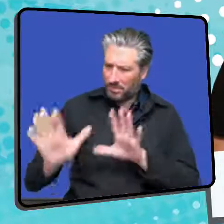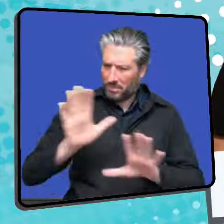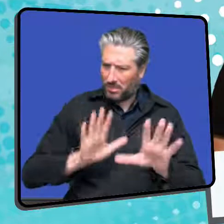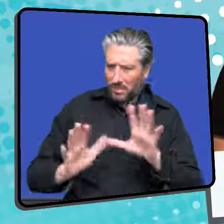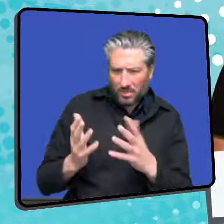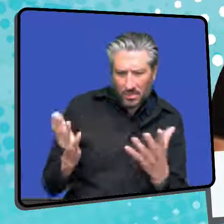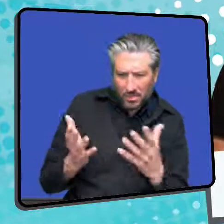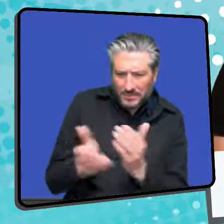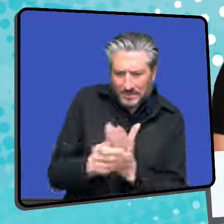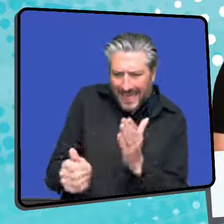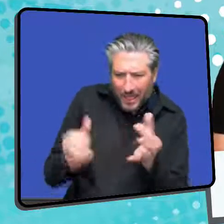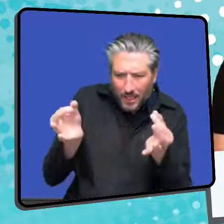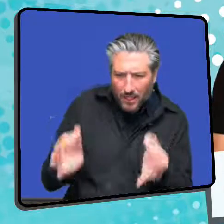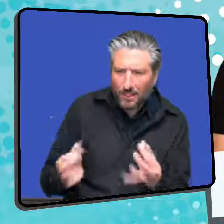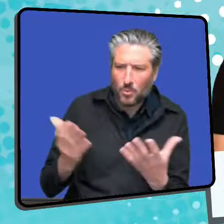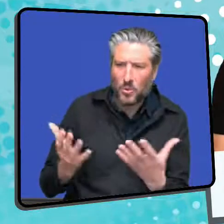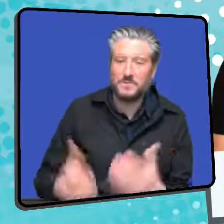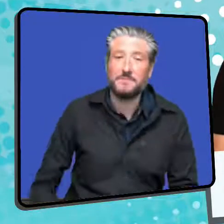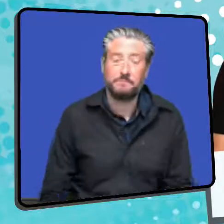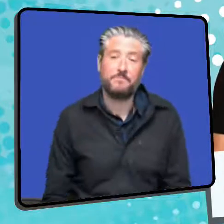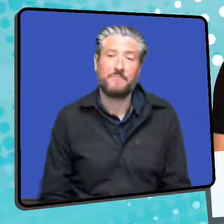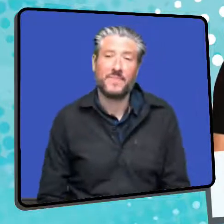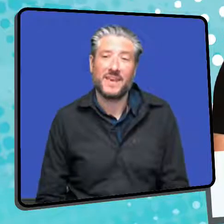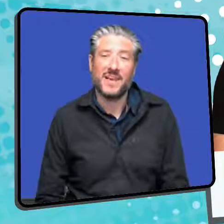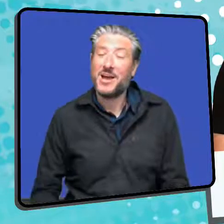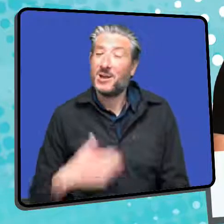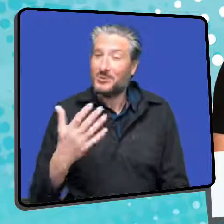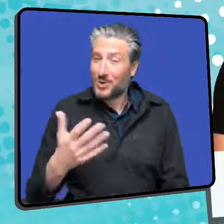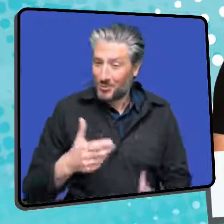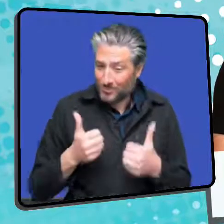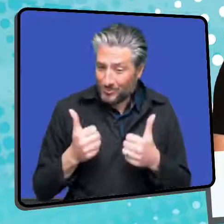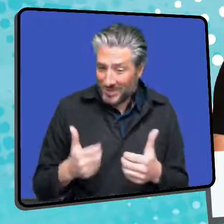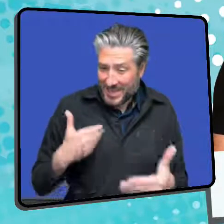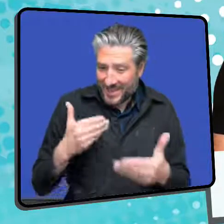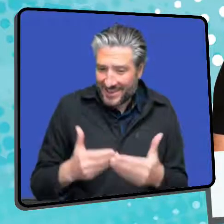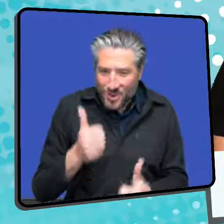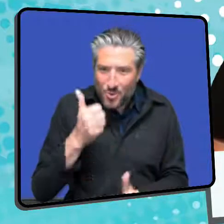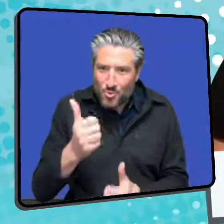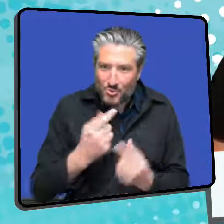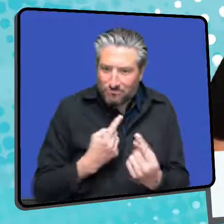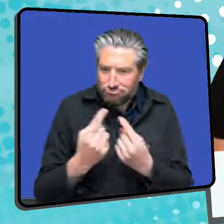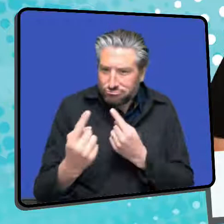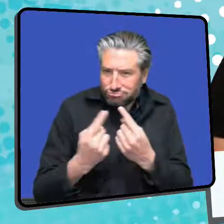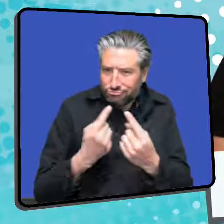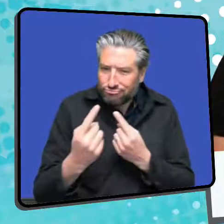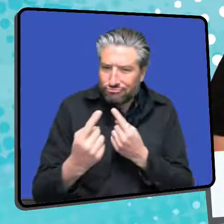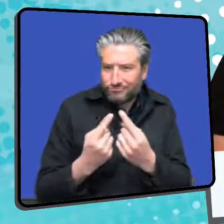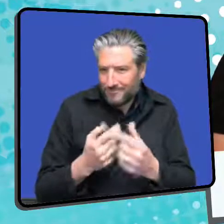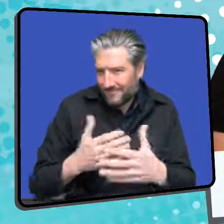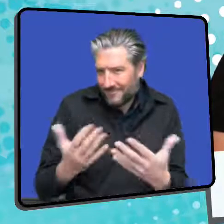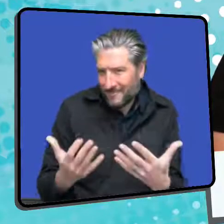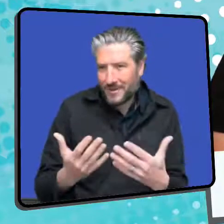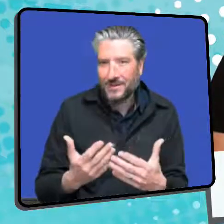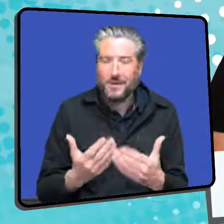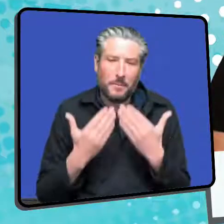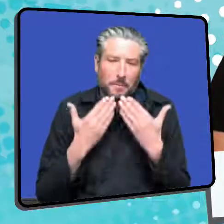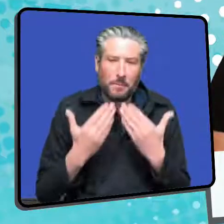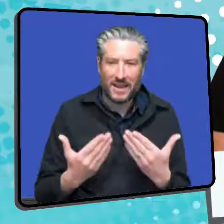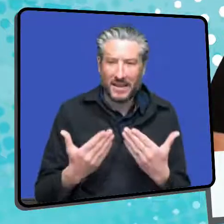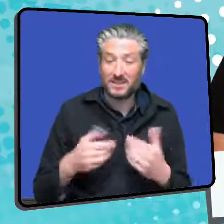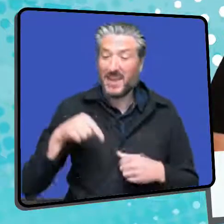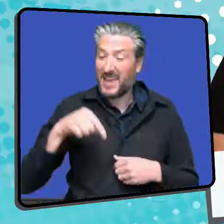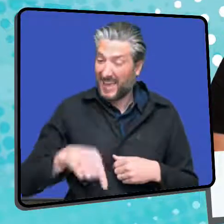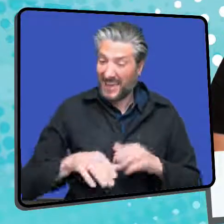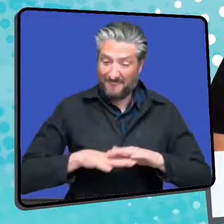Marta, we've had such a good conversation. As we've said to all of our guests, come and chat to us in the cafe to find out even